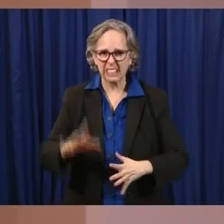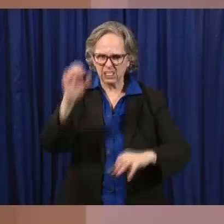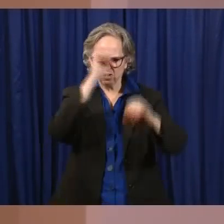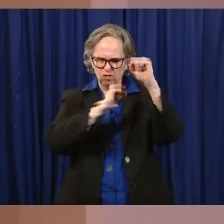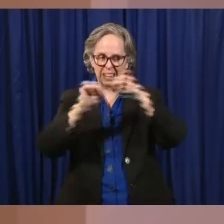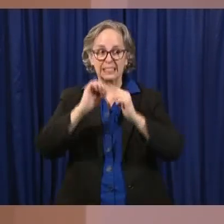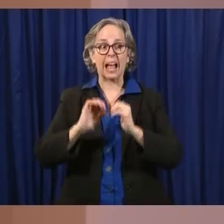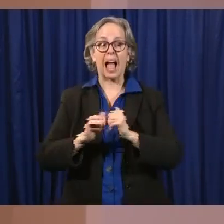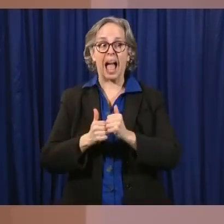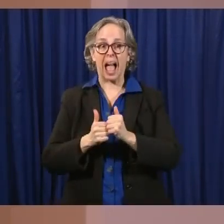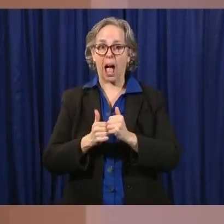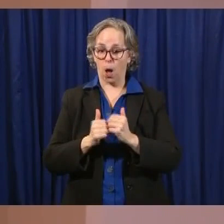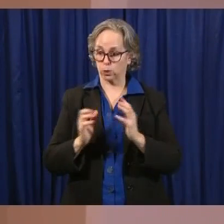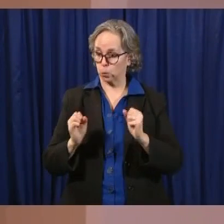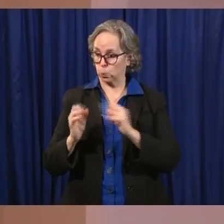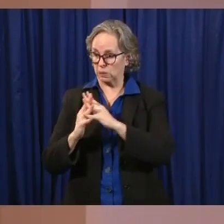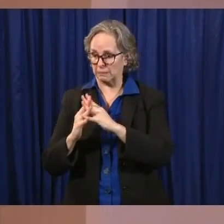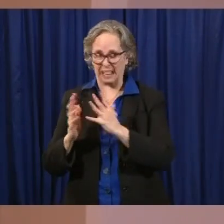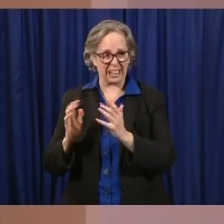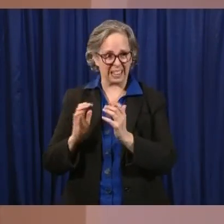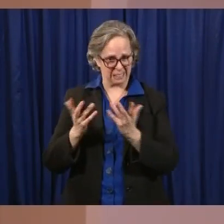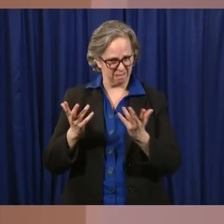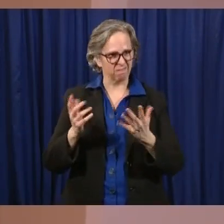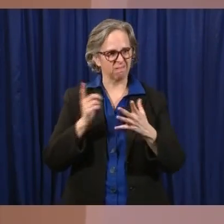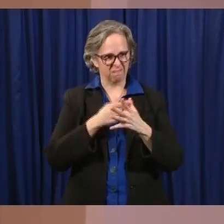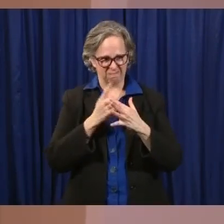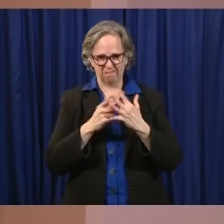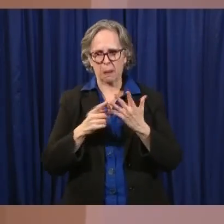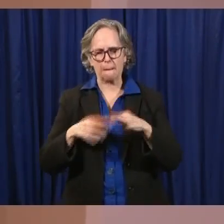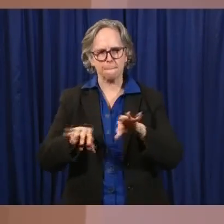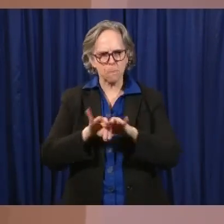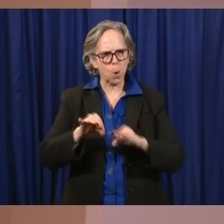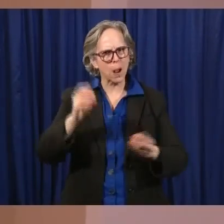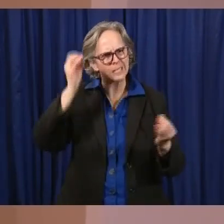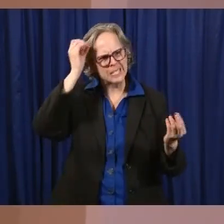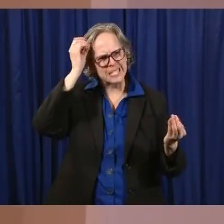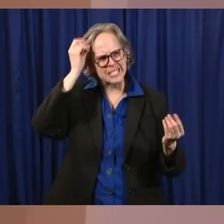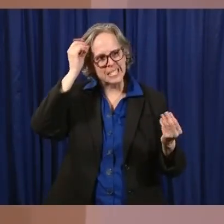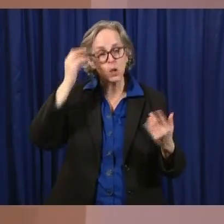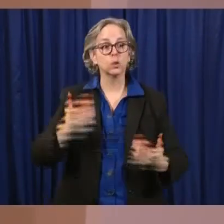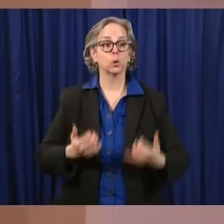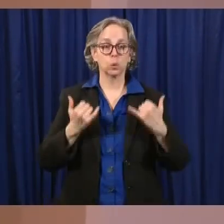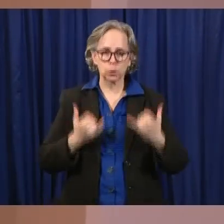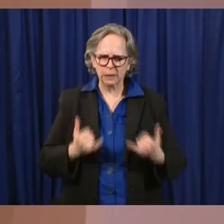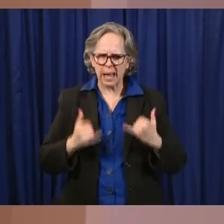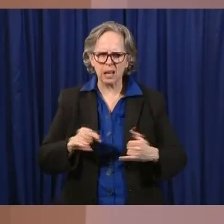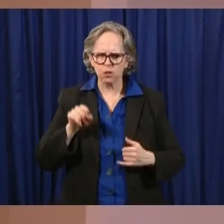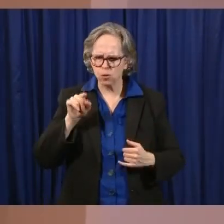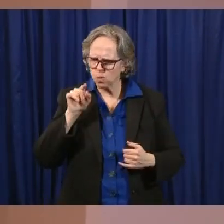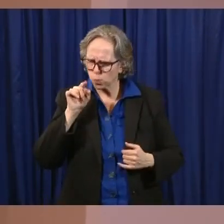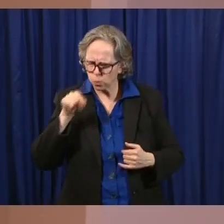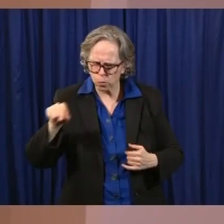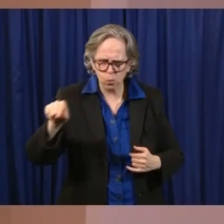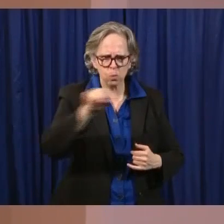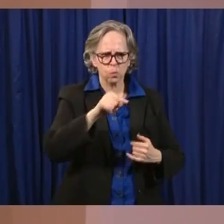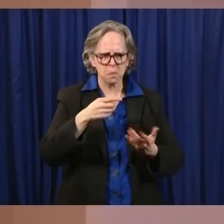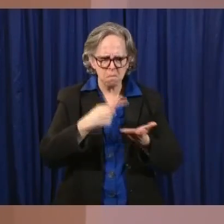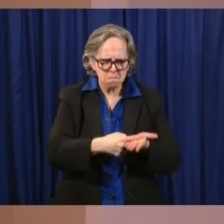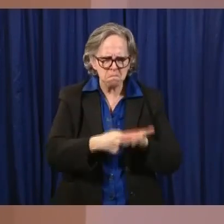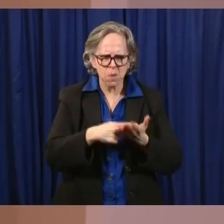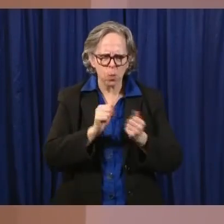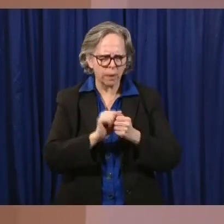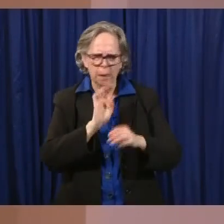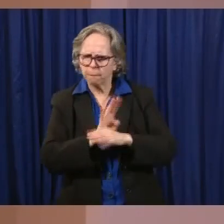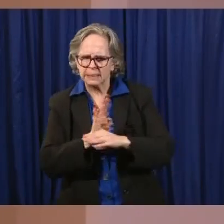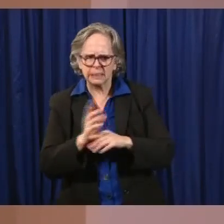to consider. And we were in this call today with many of those essential employers. And I will use